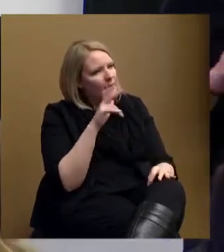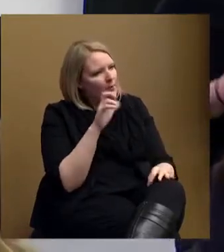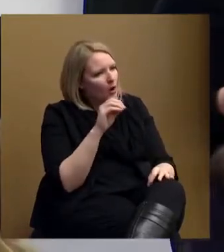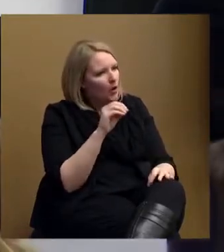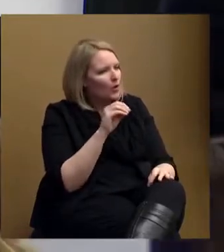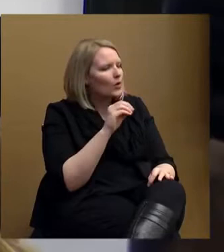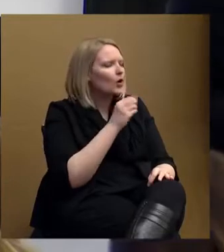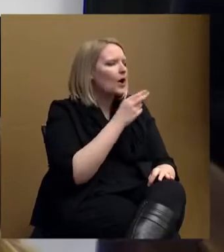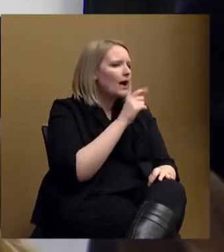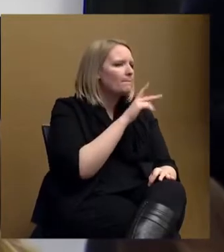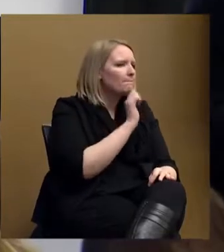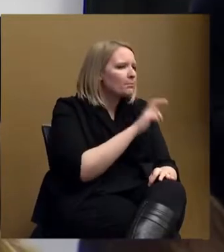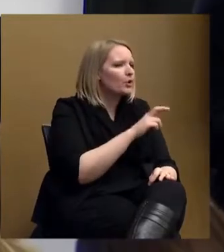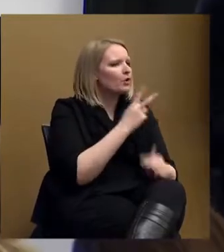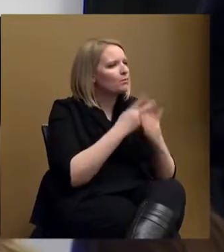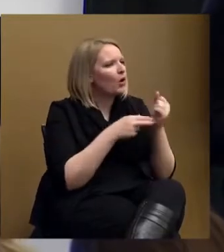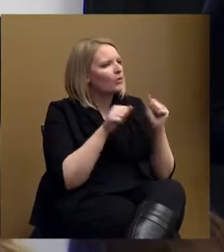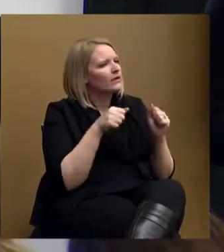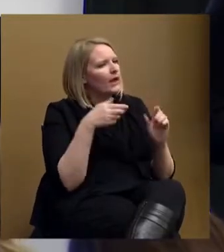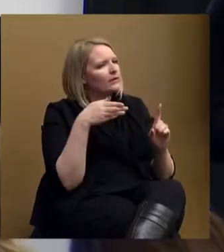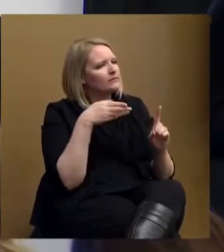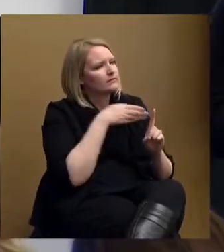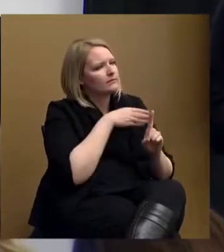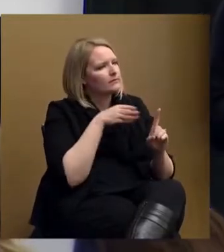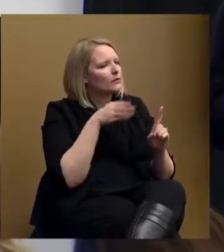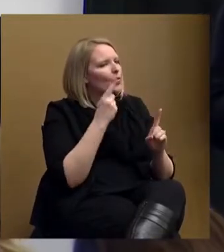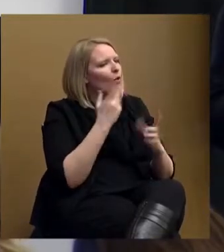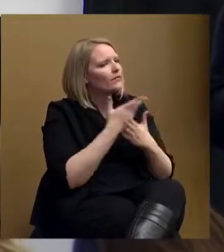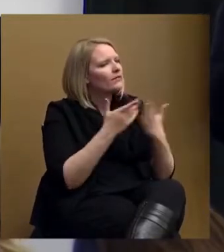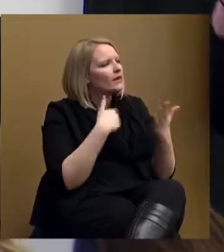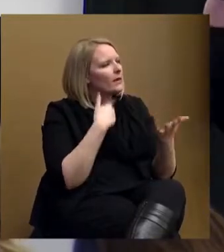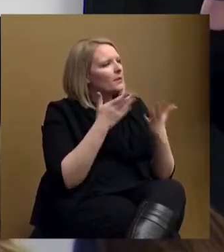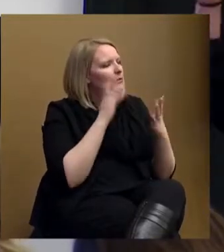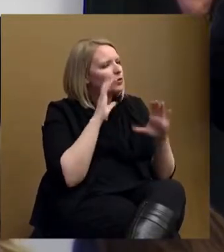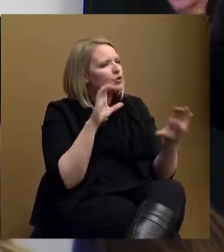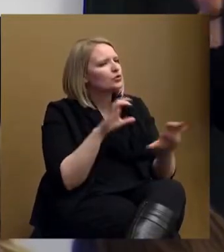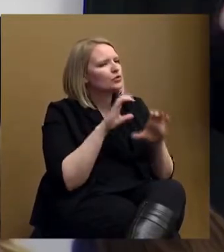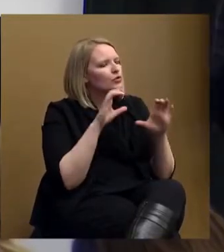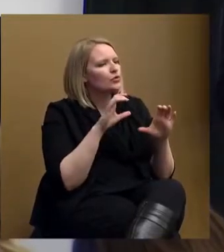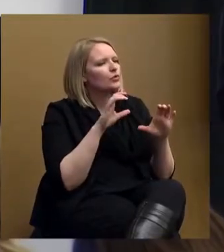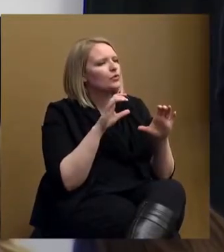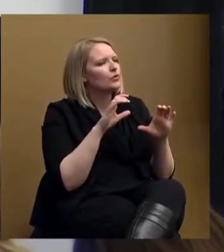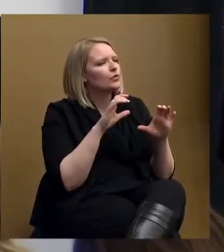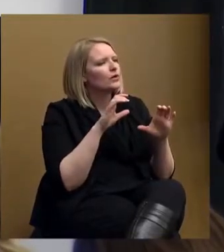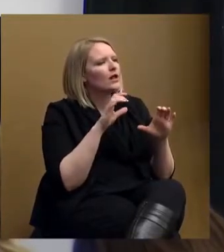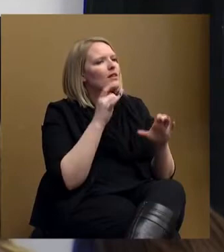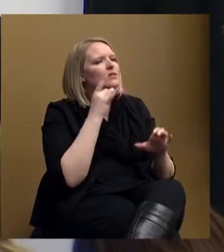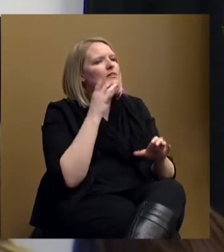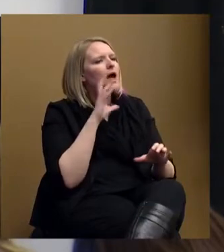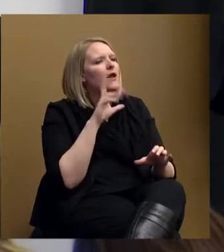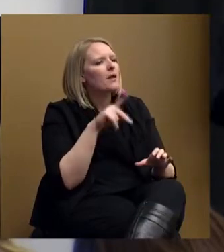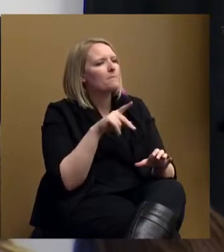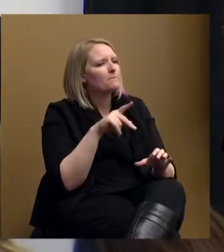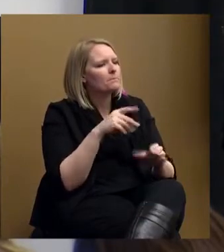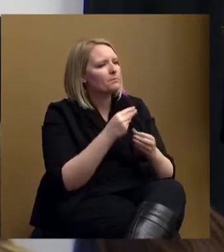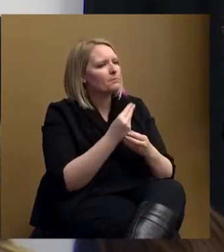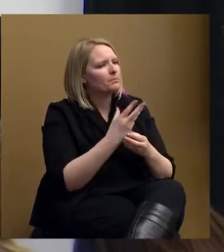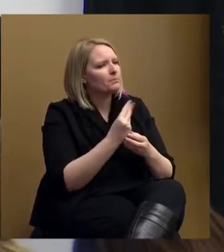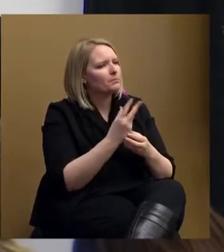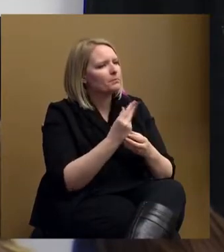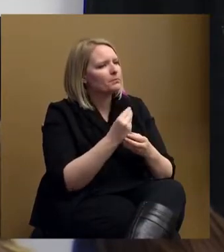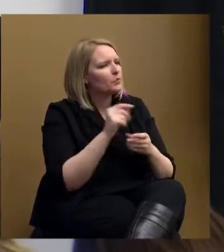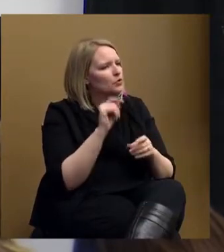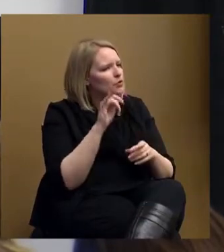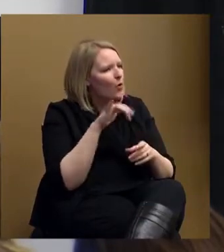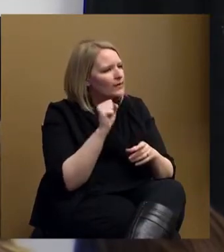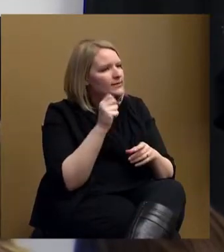since both of these can kind of go both ways. And one of the things that I might do is get like light up toys, light up things to see